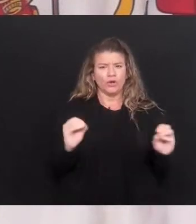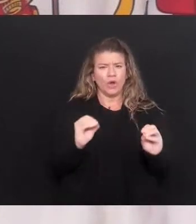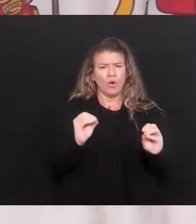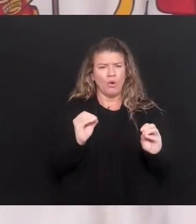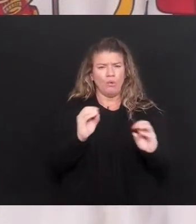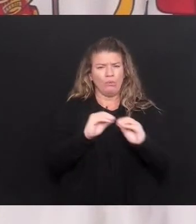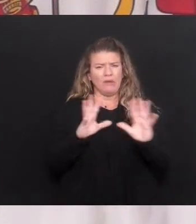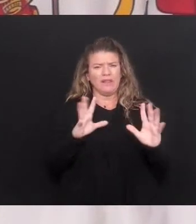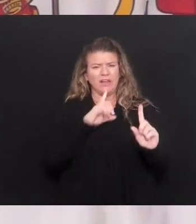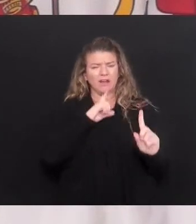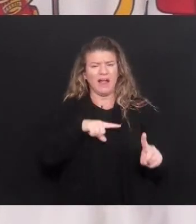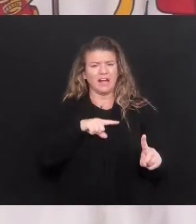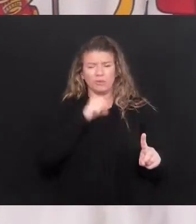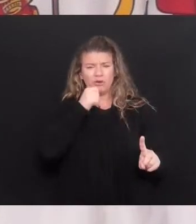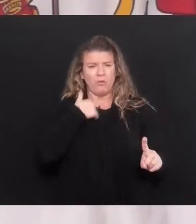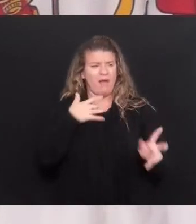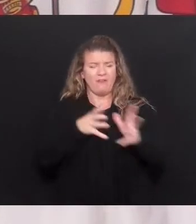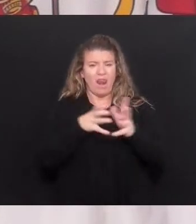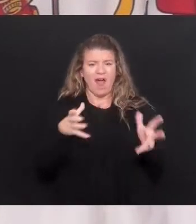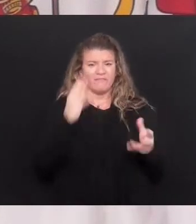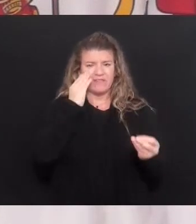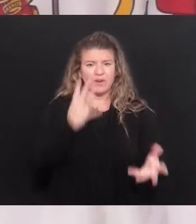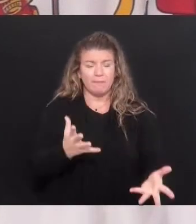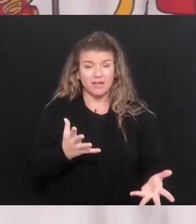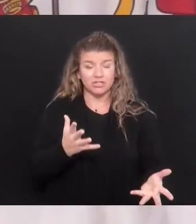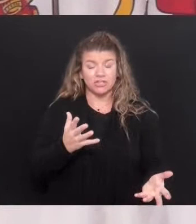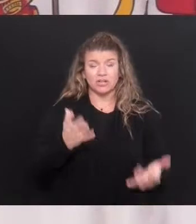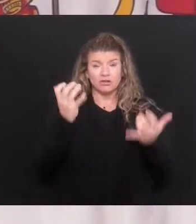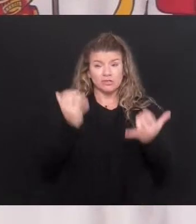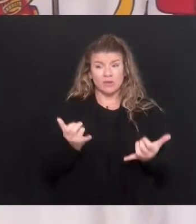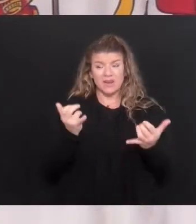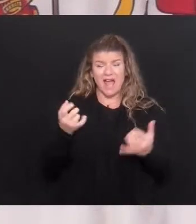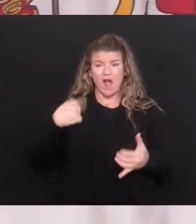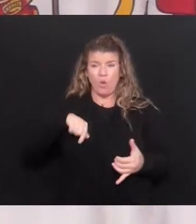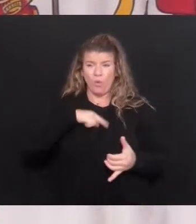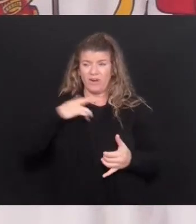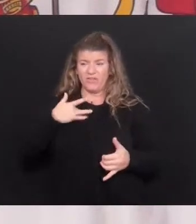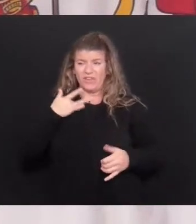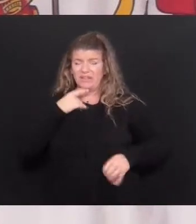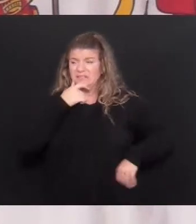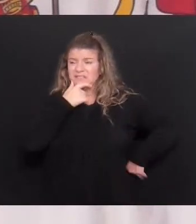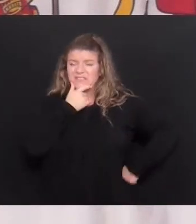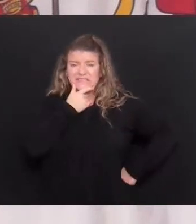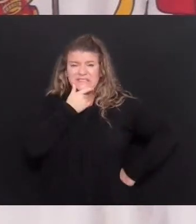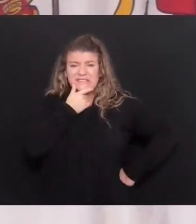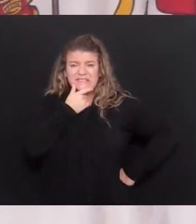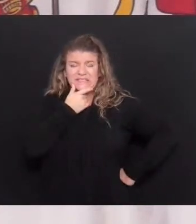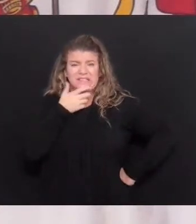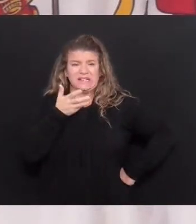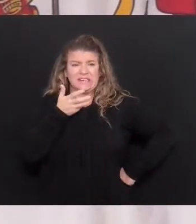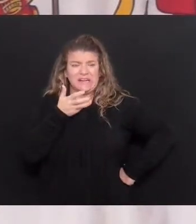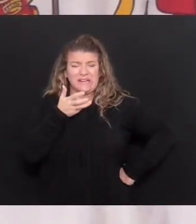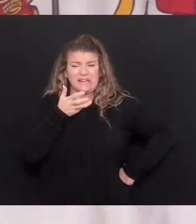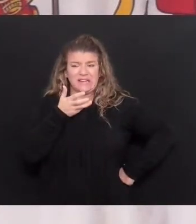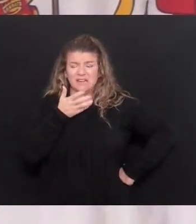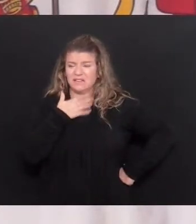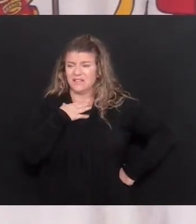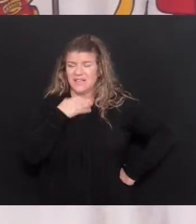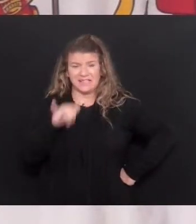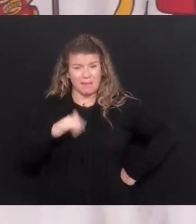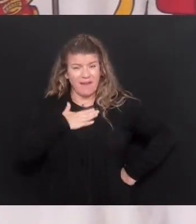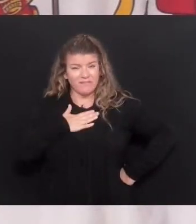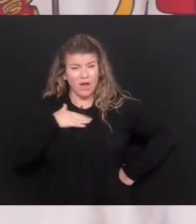there. And we're really bearing down thinking, well, gosh, you know, at least this is my thought. Gosh, you